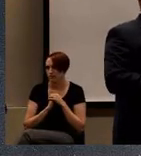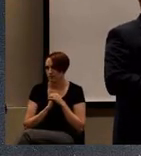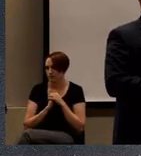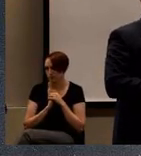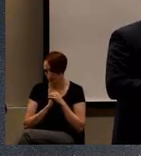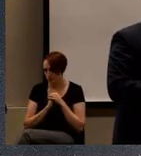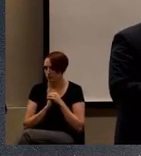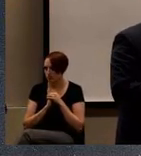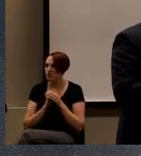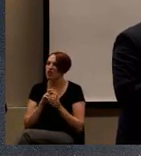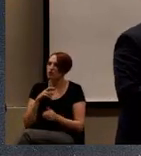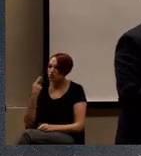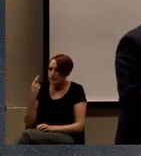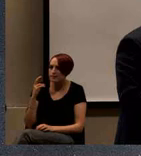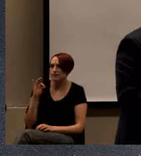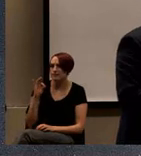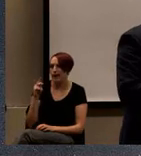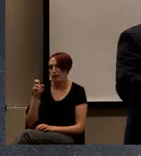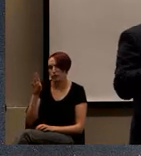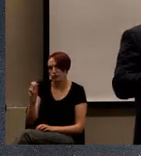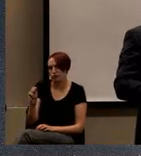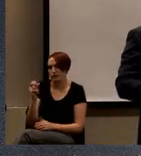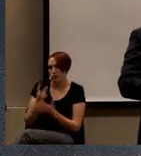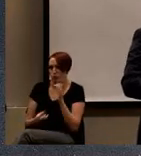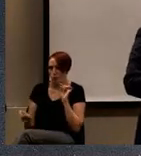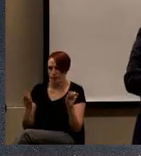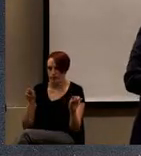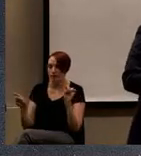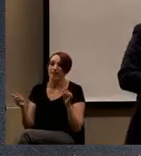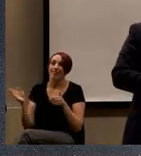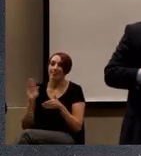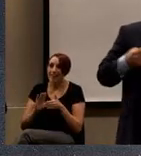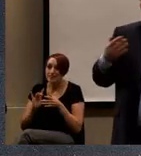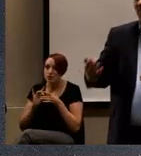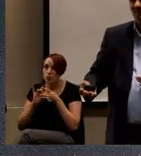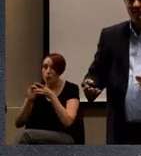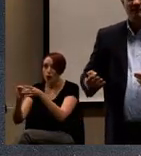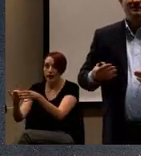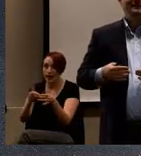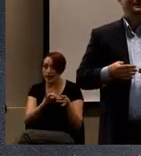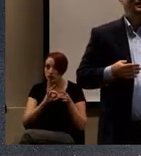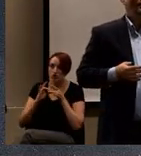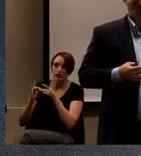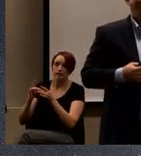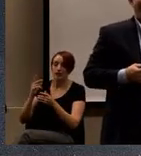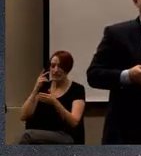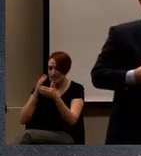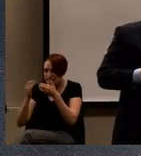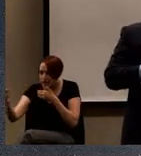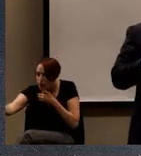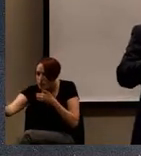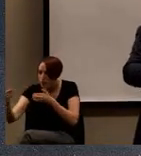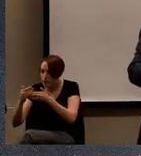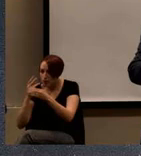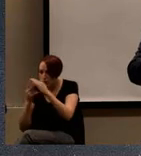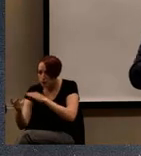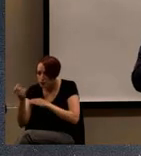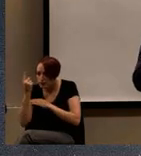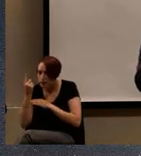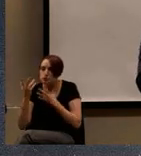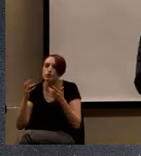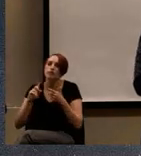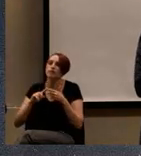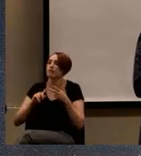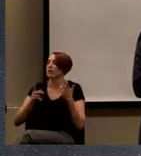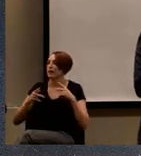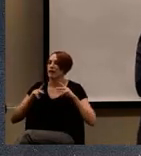factors behind the wheel. You know, having less coordination, depth perception, or you know, just physical